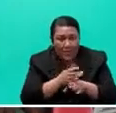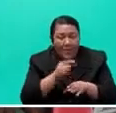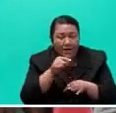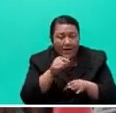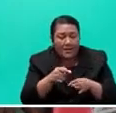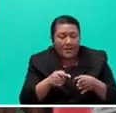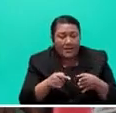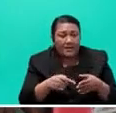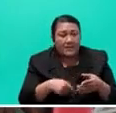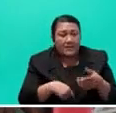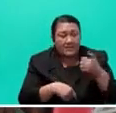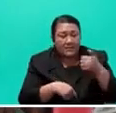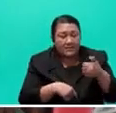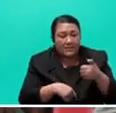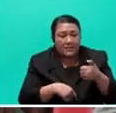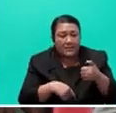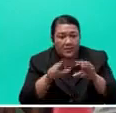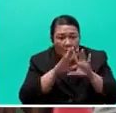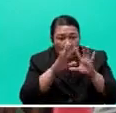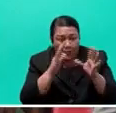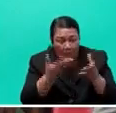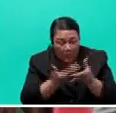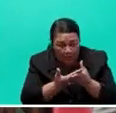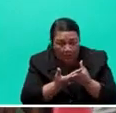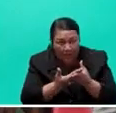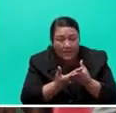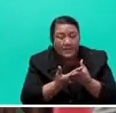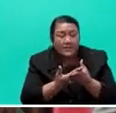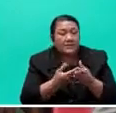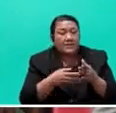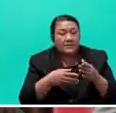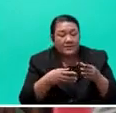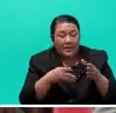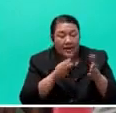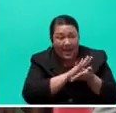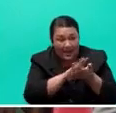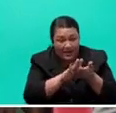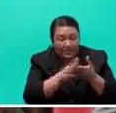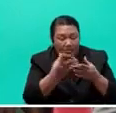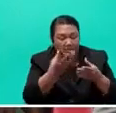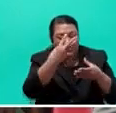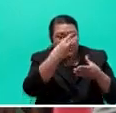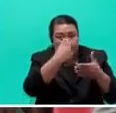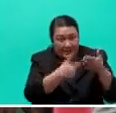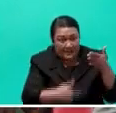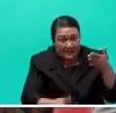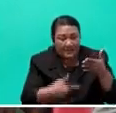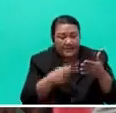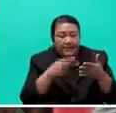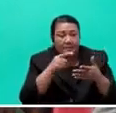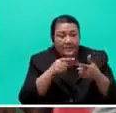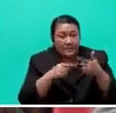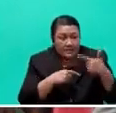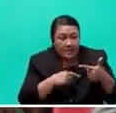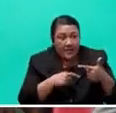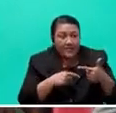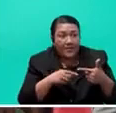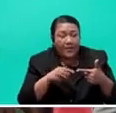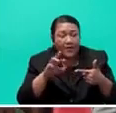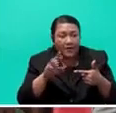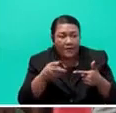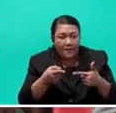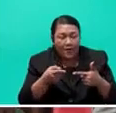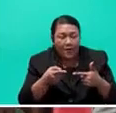Part 6 deals with World Heritage listing. Part 7 deals with funds for Fiji's